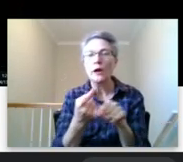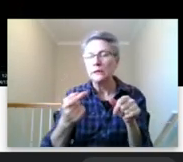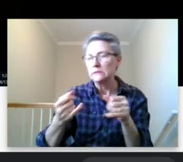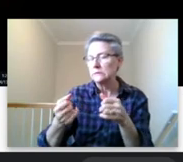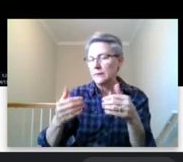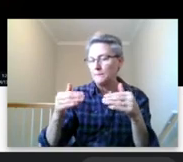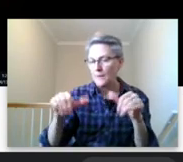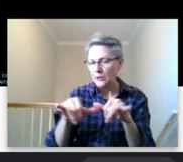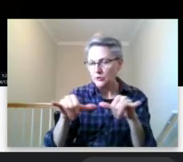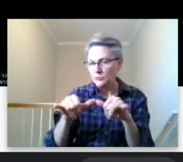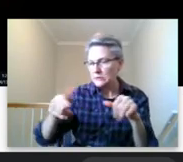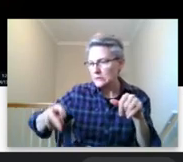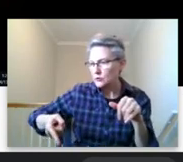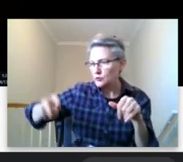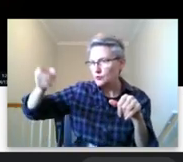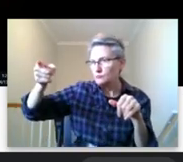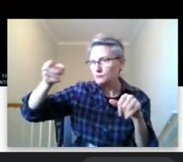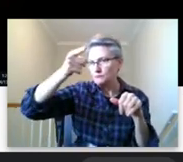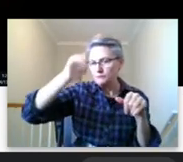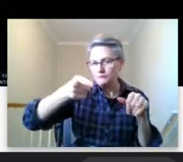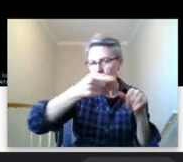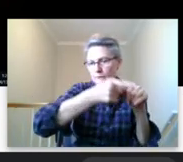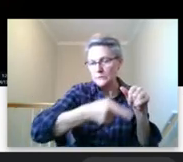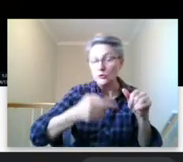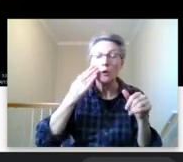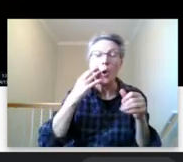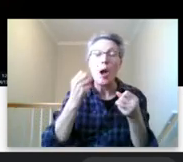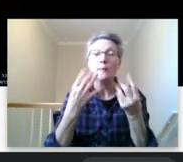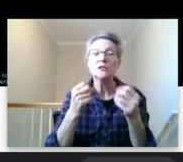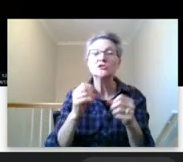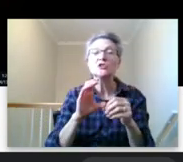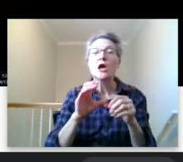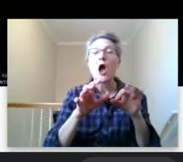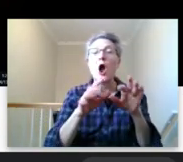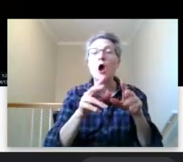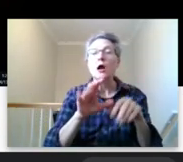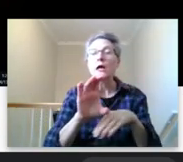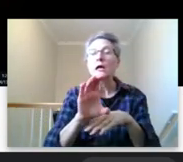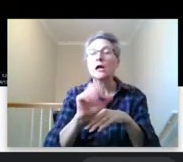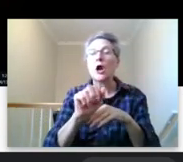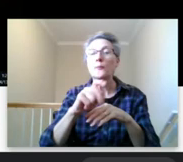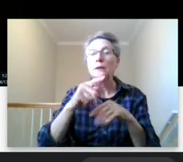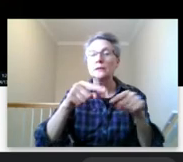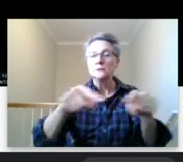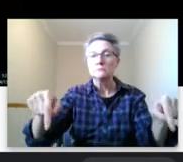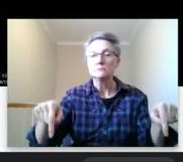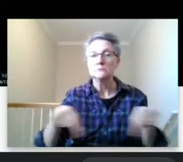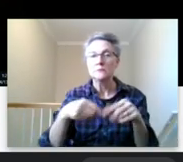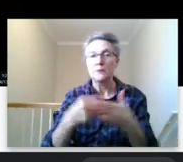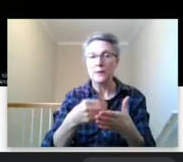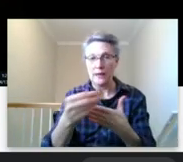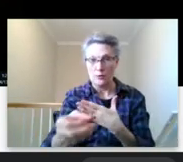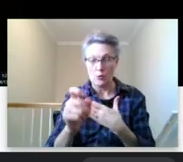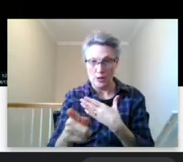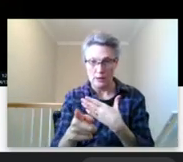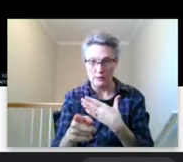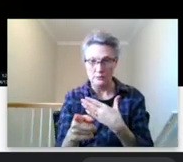carpet to buy. So let's start by thinking about how we can split this figure up,